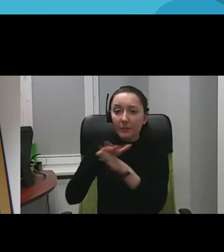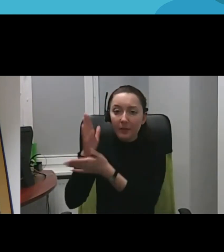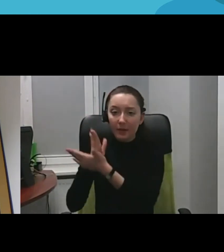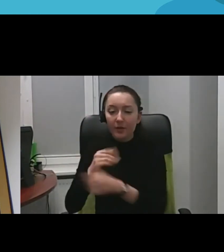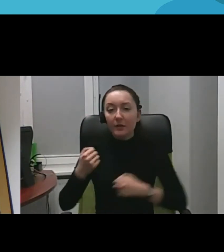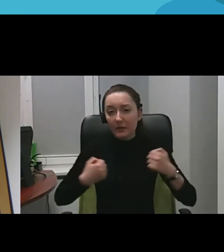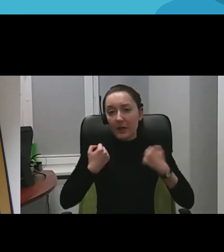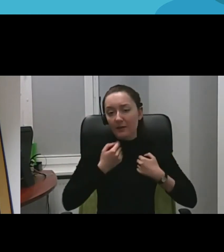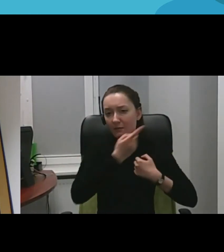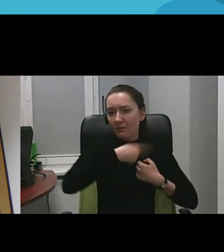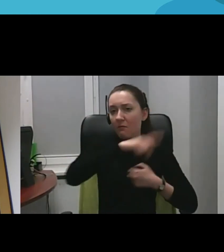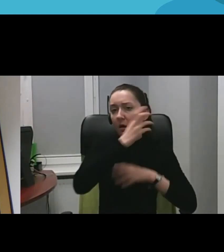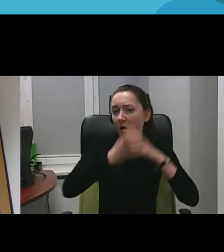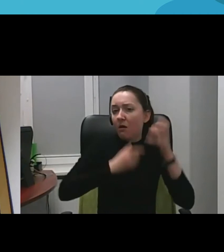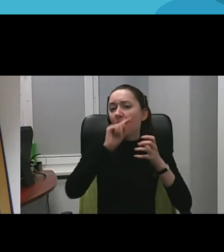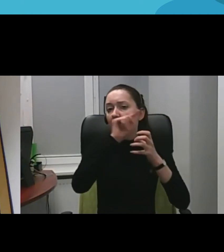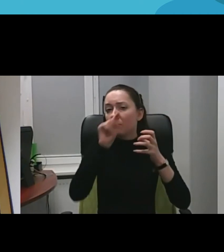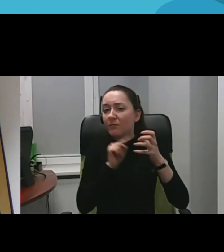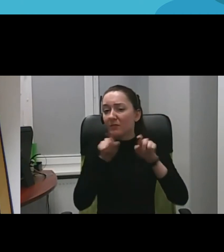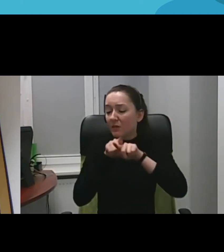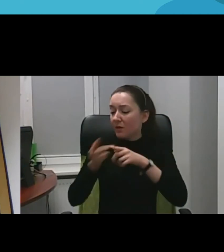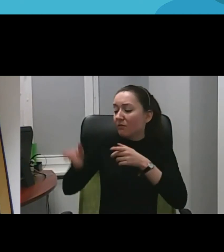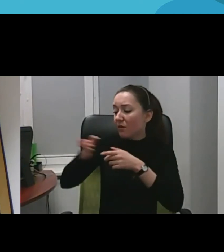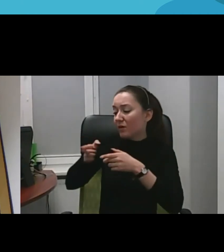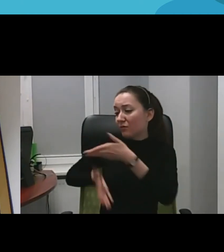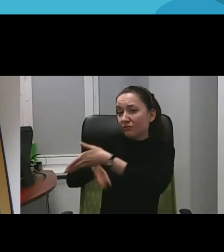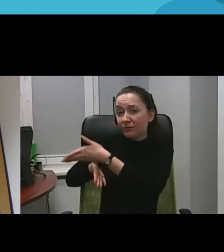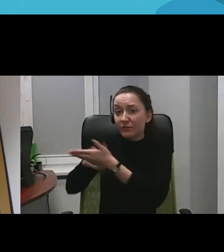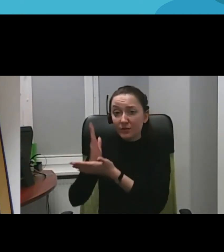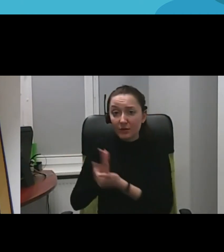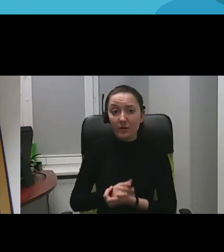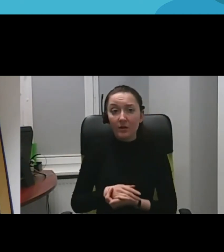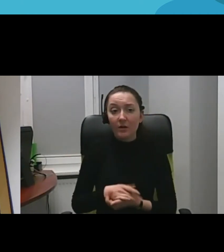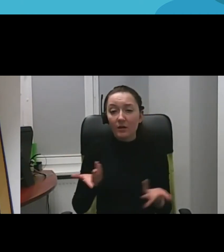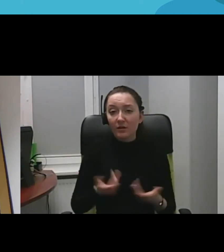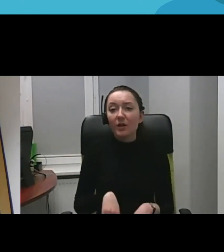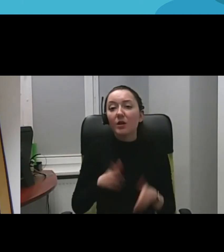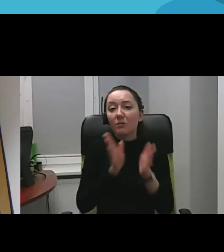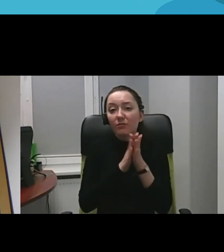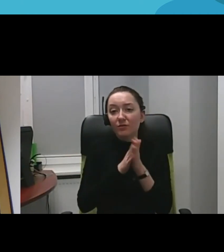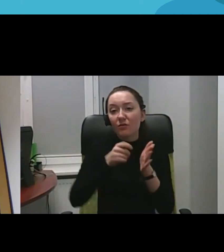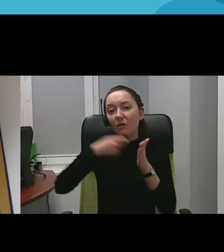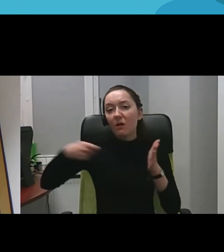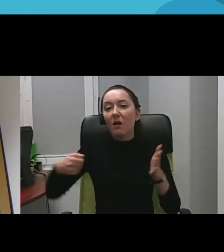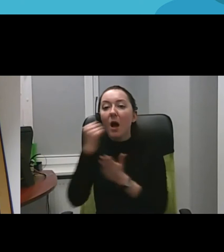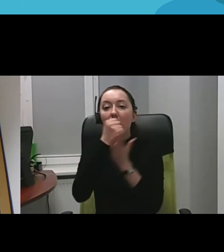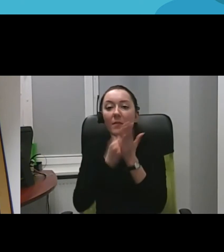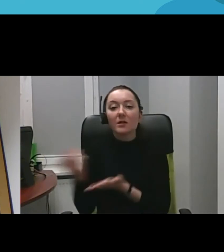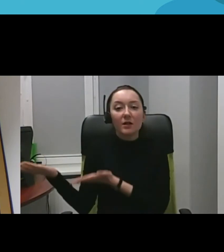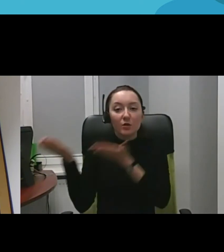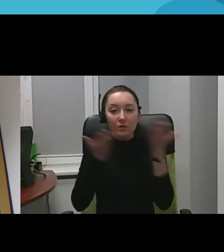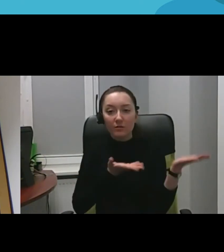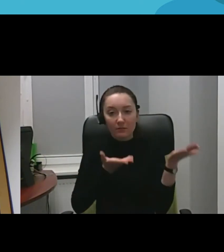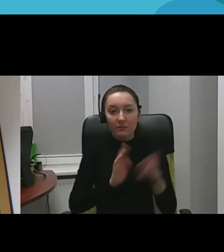also in Belarus. So without further ado, Ambassador Leslie Scanlon, please, your take on what's